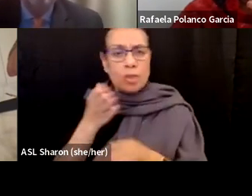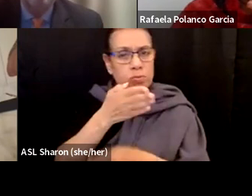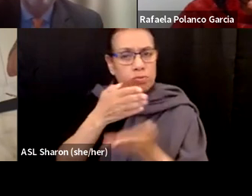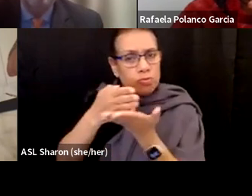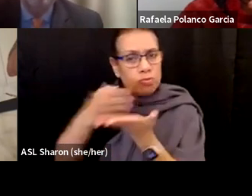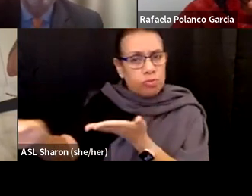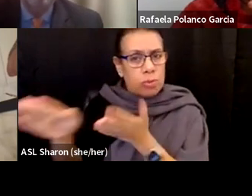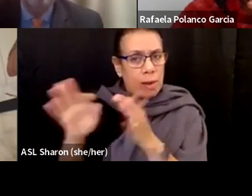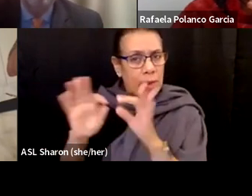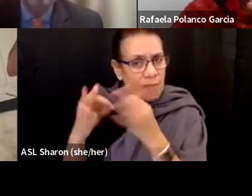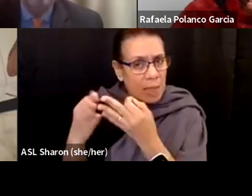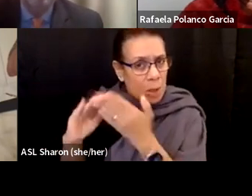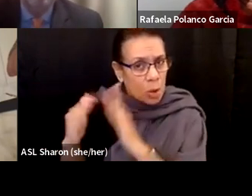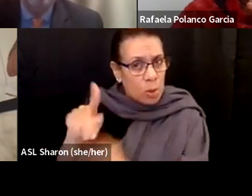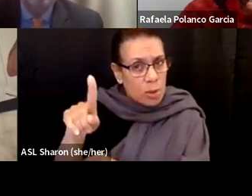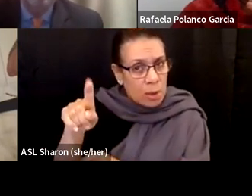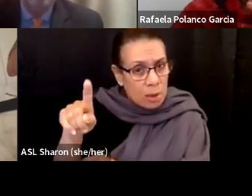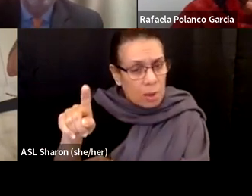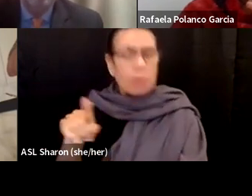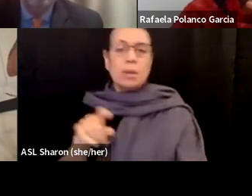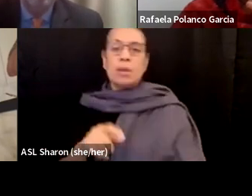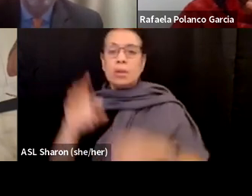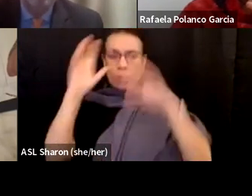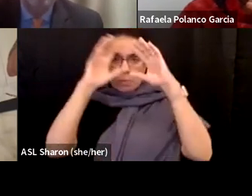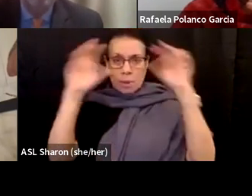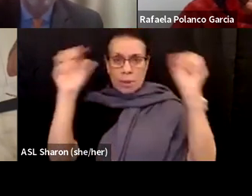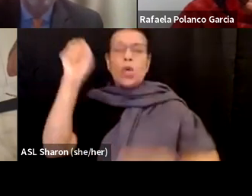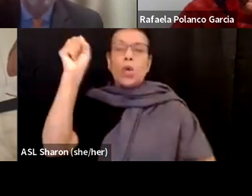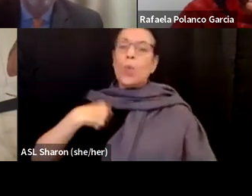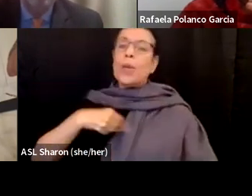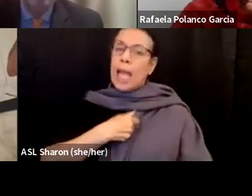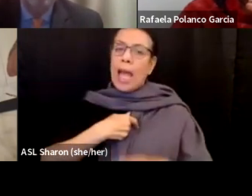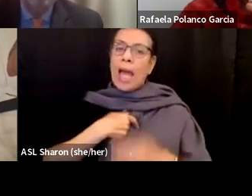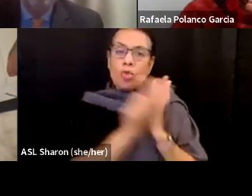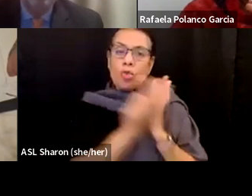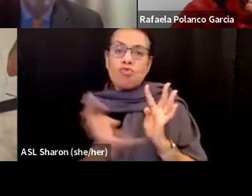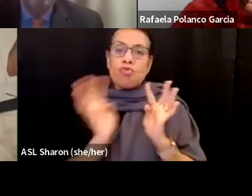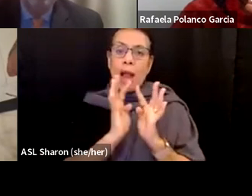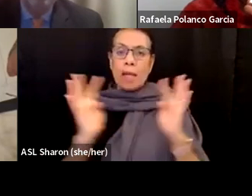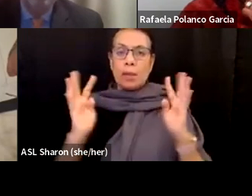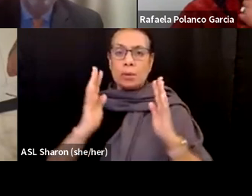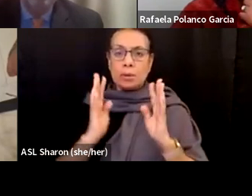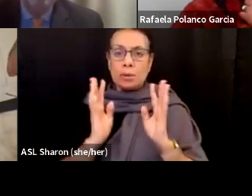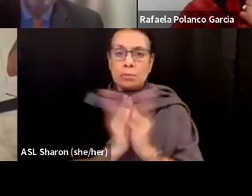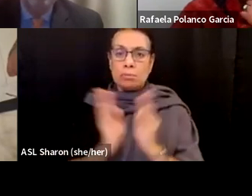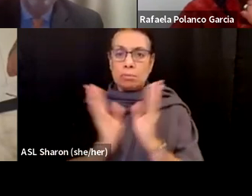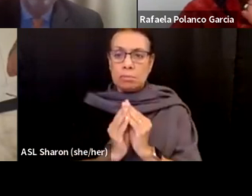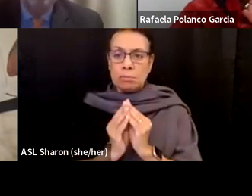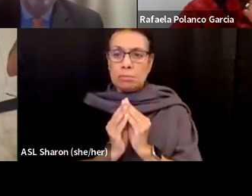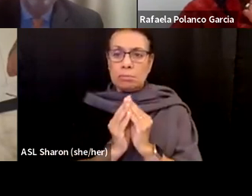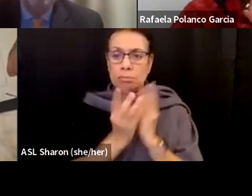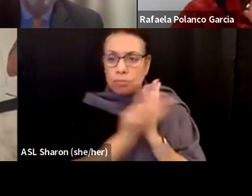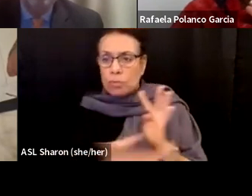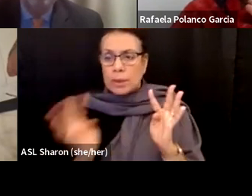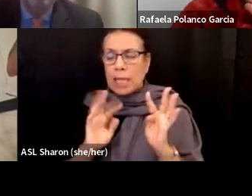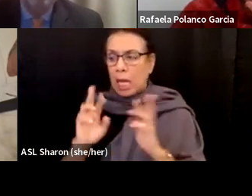yes we we held a school equity roundtable i think dr mcintyre could probably talk about it more than me and hopefully